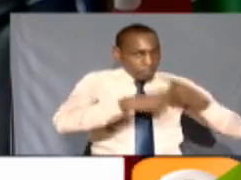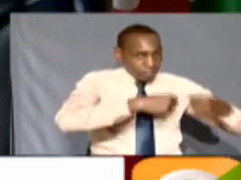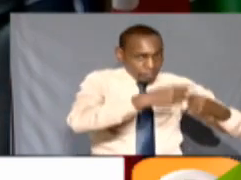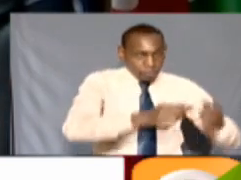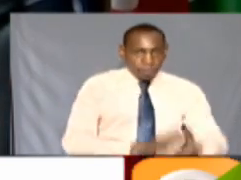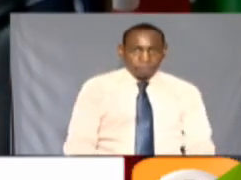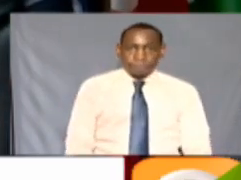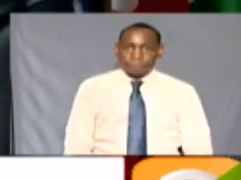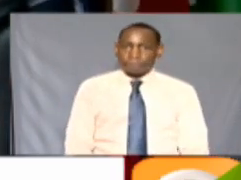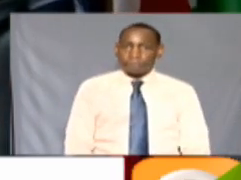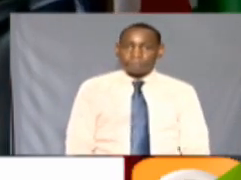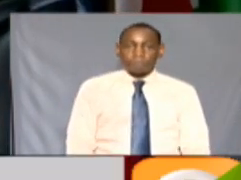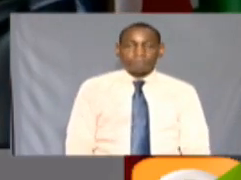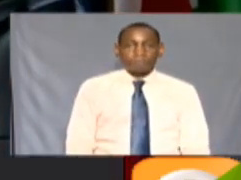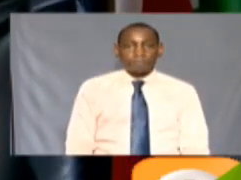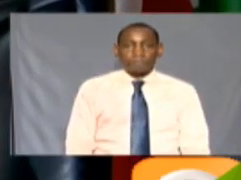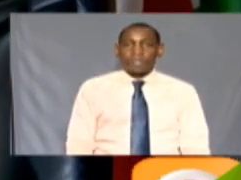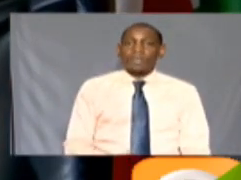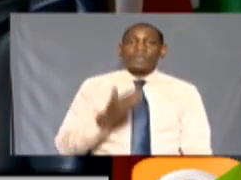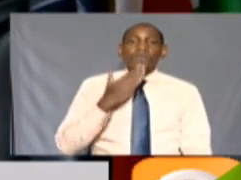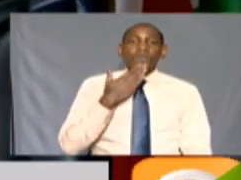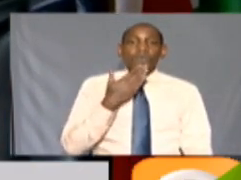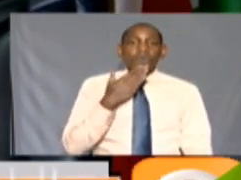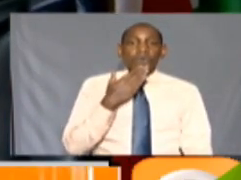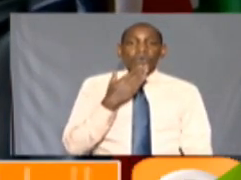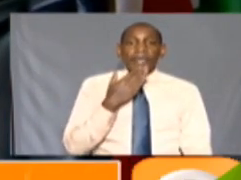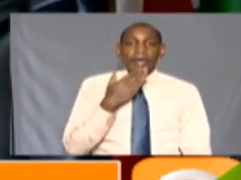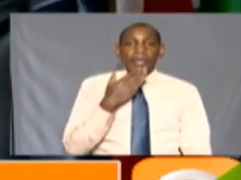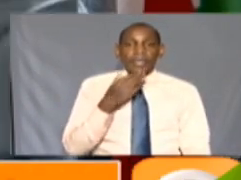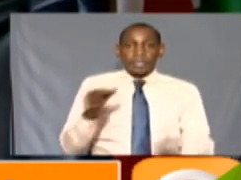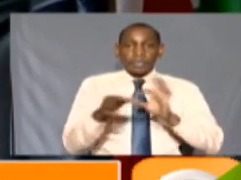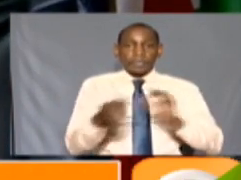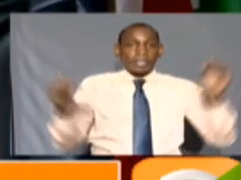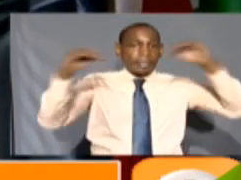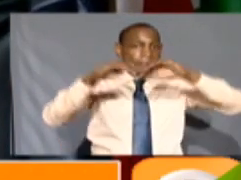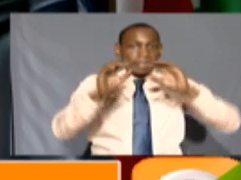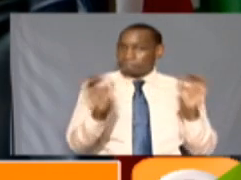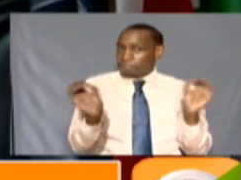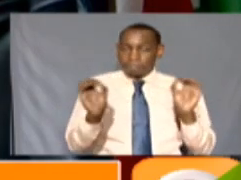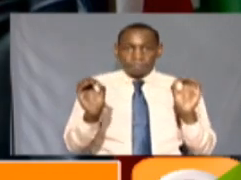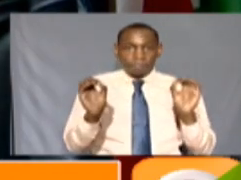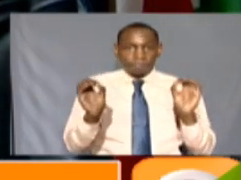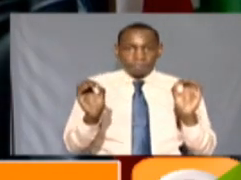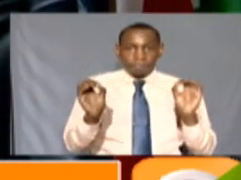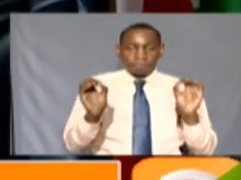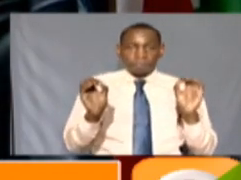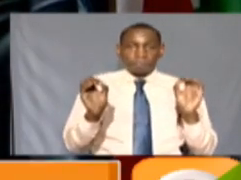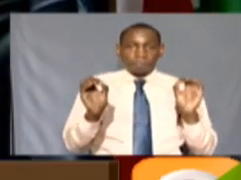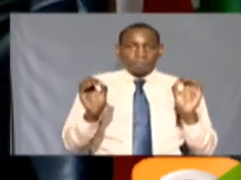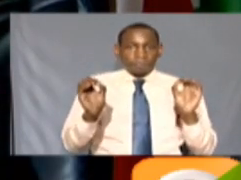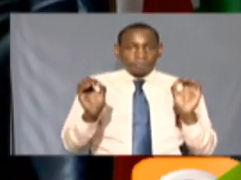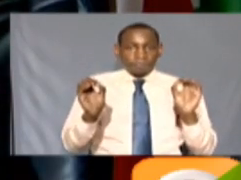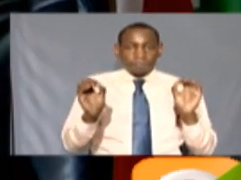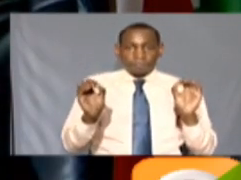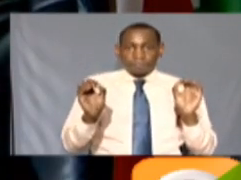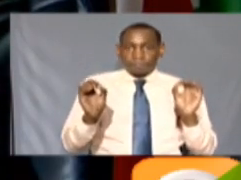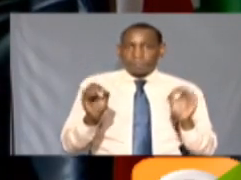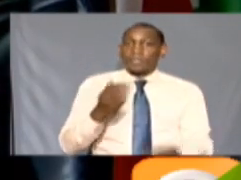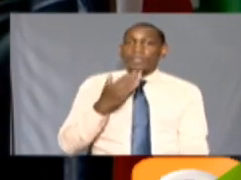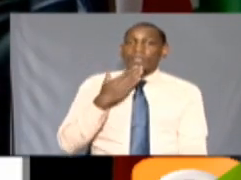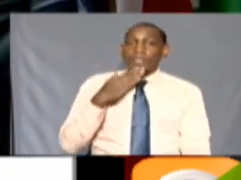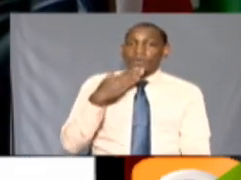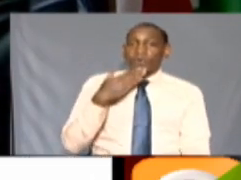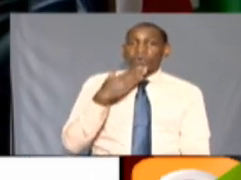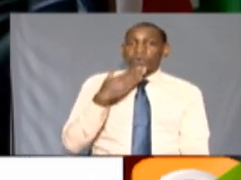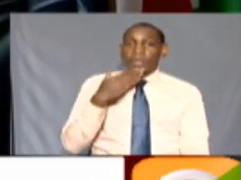It is not a Luhya unity meeting. It is not a Luhya